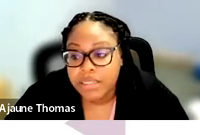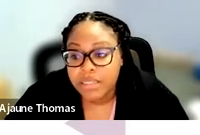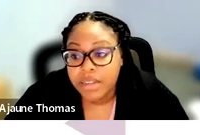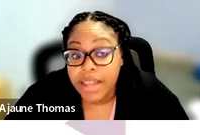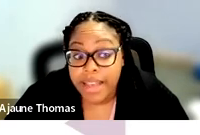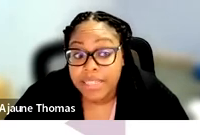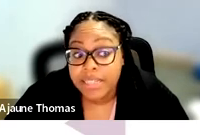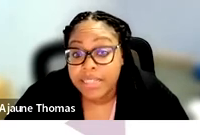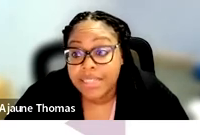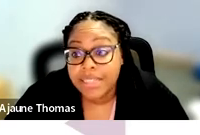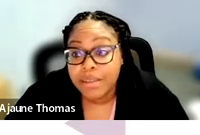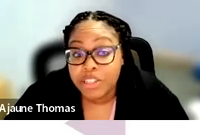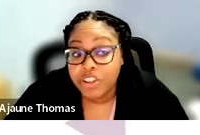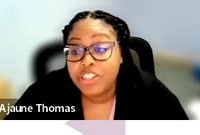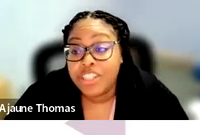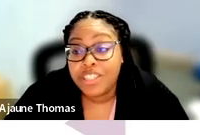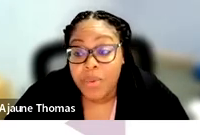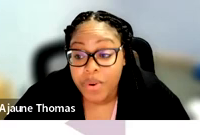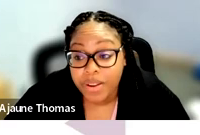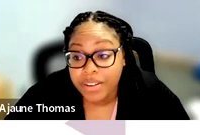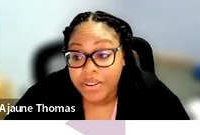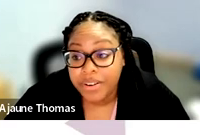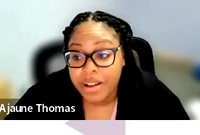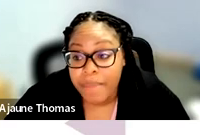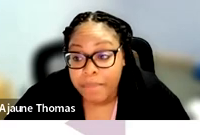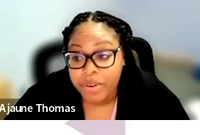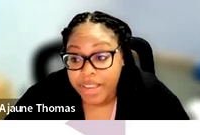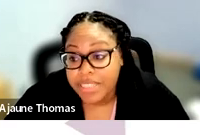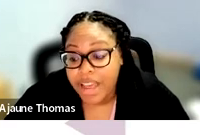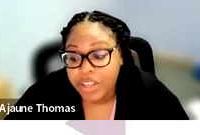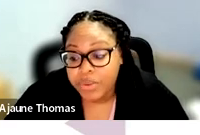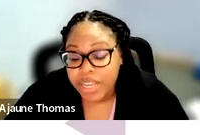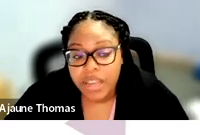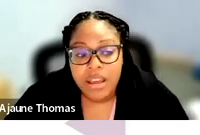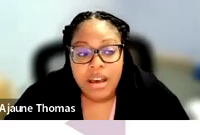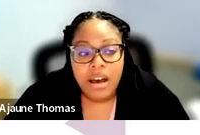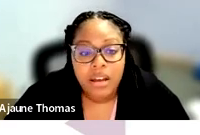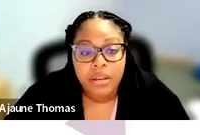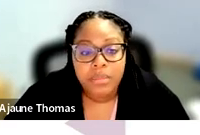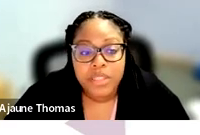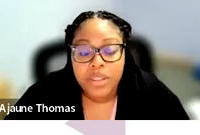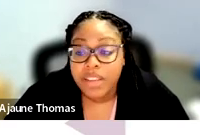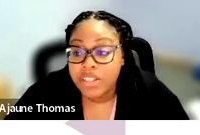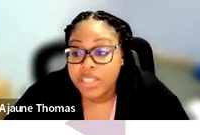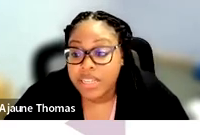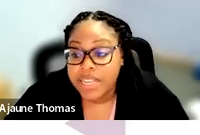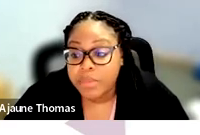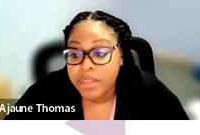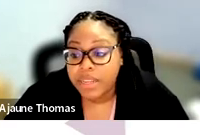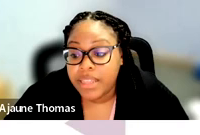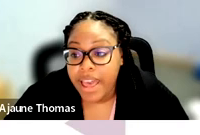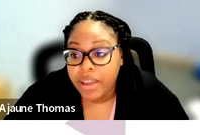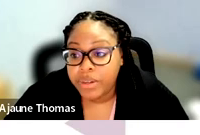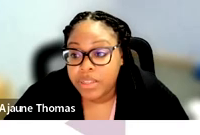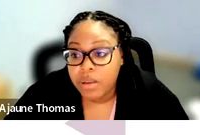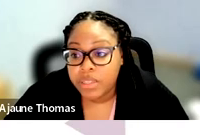assistance, classes, demonstrations on your Apple device and how to use it. So even just the